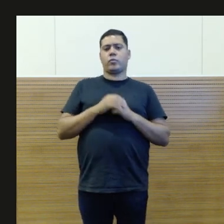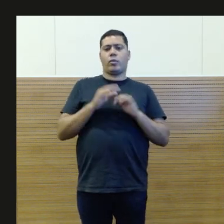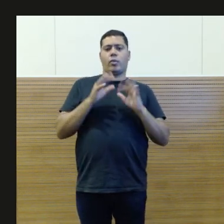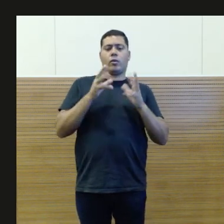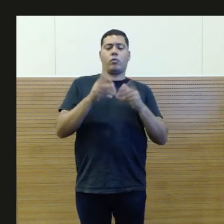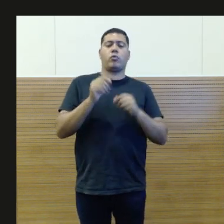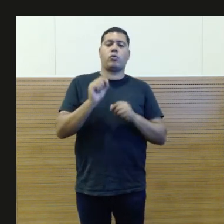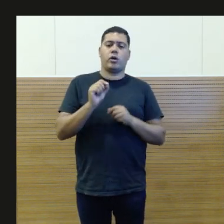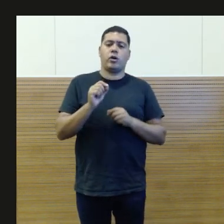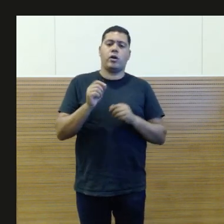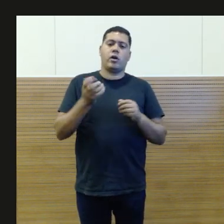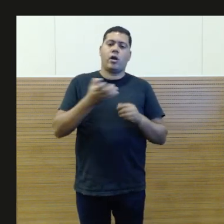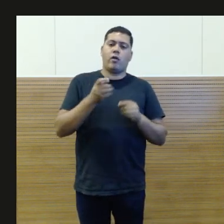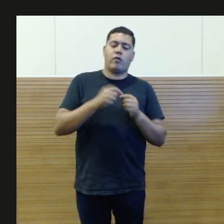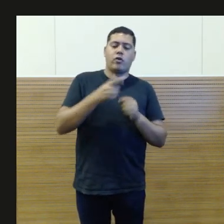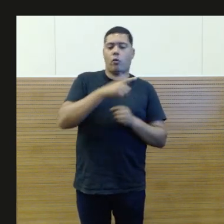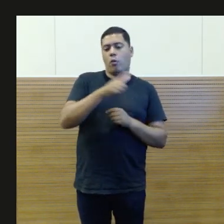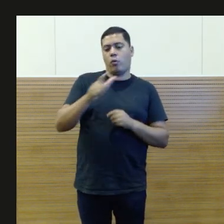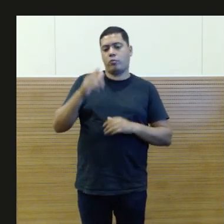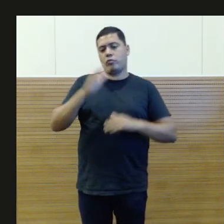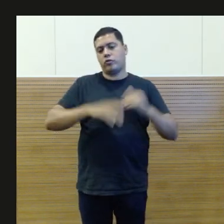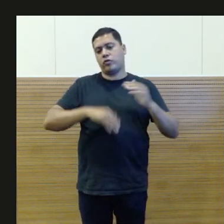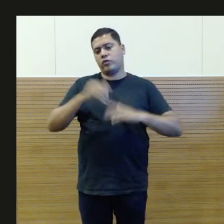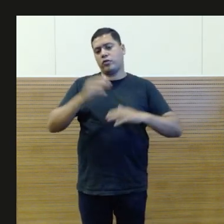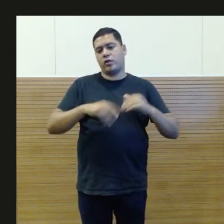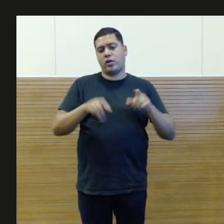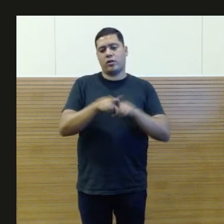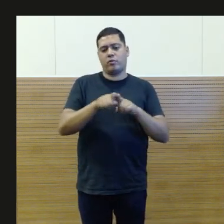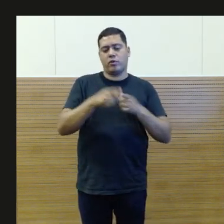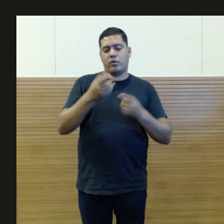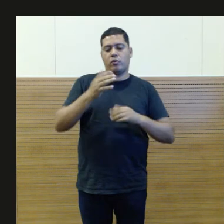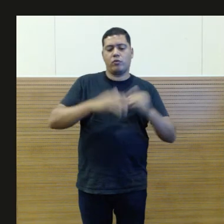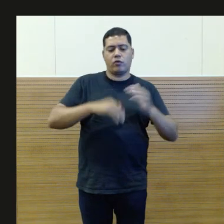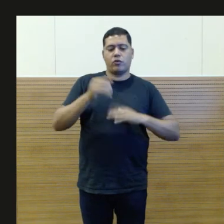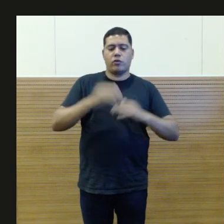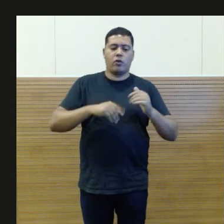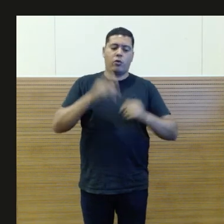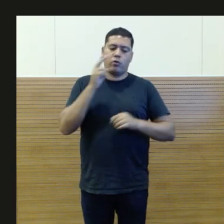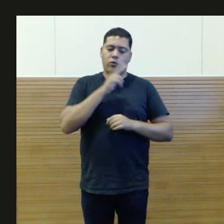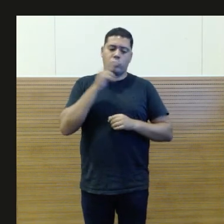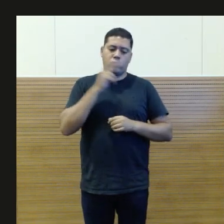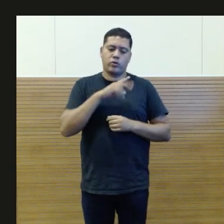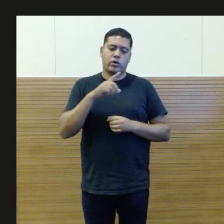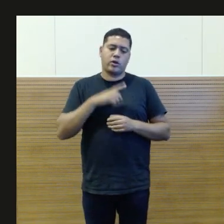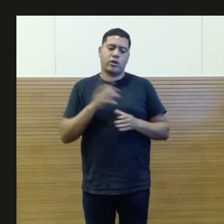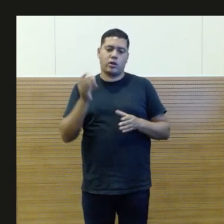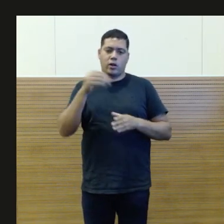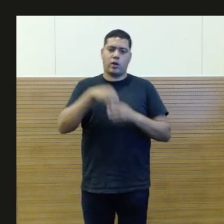other sectors. With that, I finish my presentation. Thank you very much.